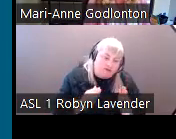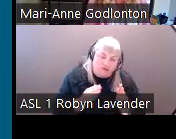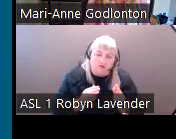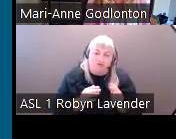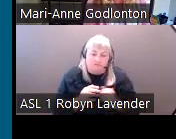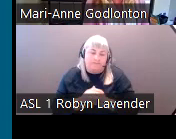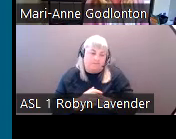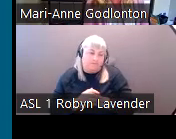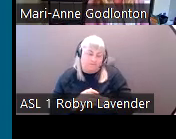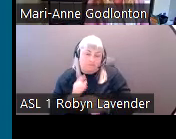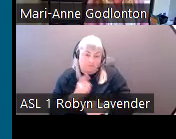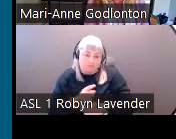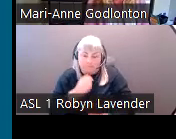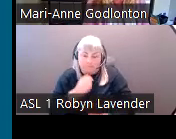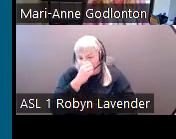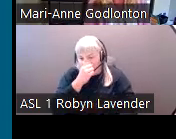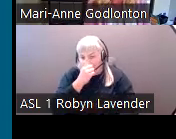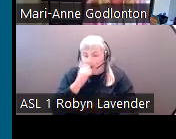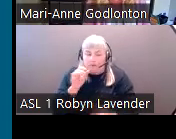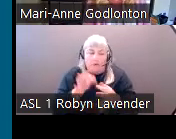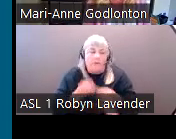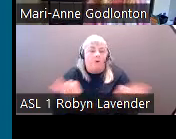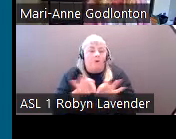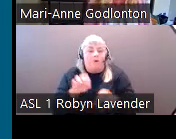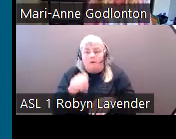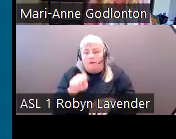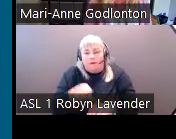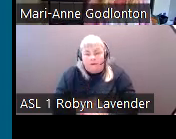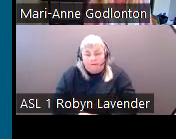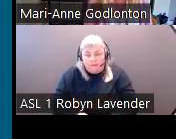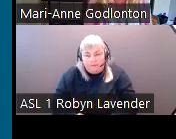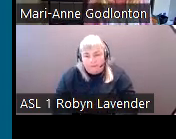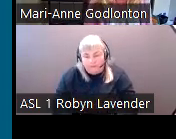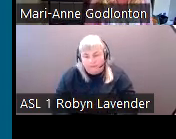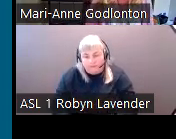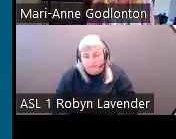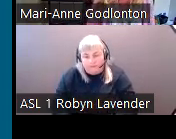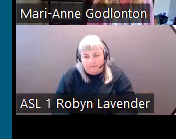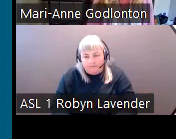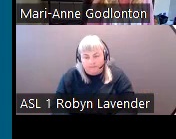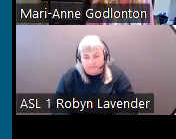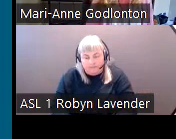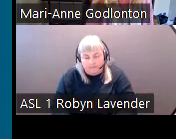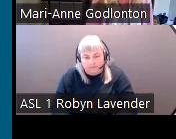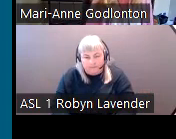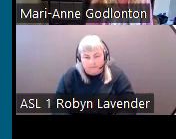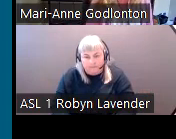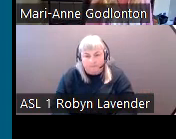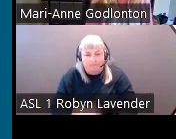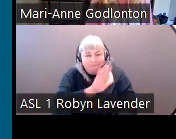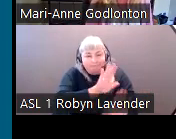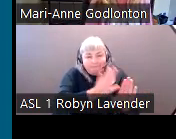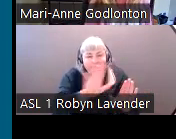homelessness, right? So that's super important. And I was very excited to hear a lot of those stories and